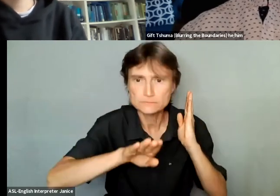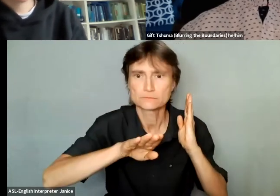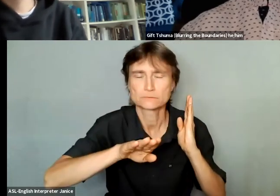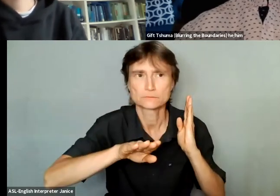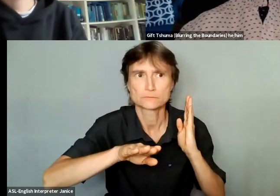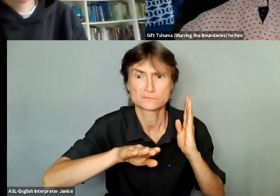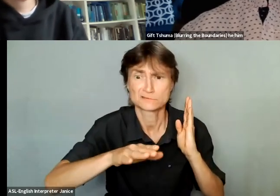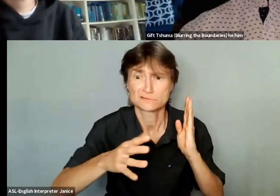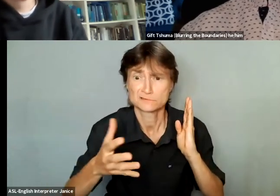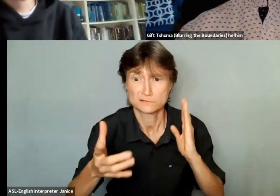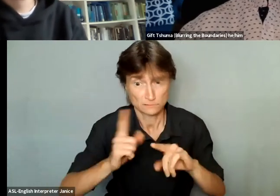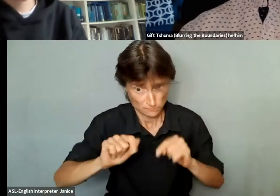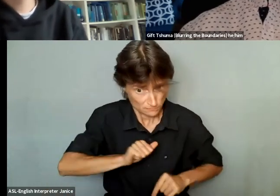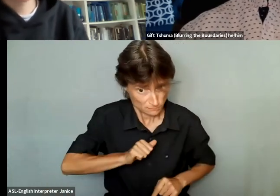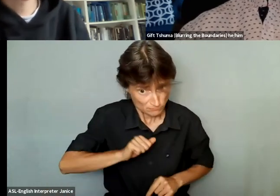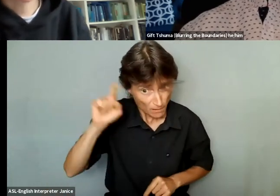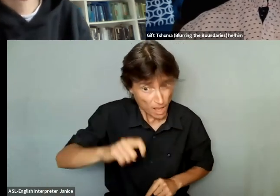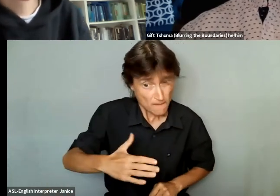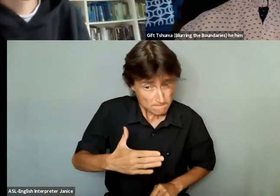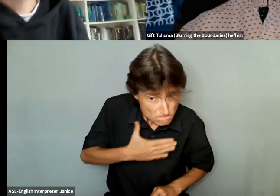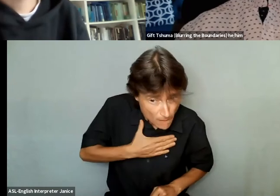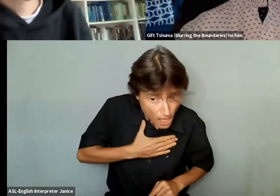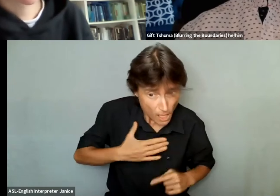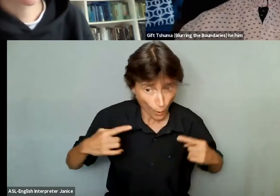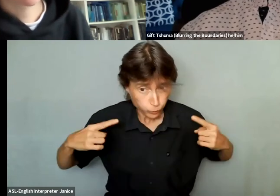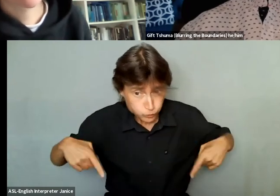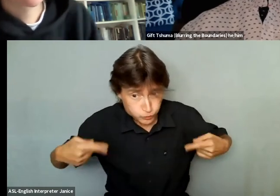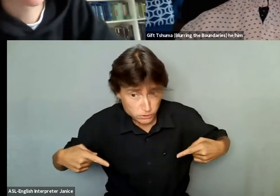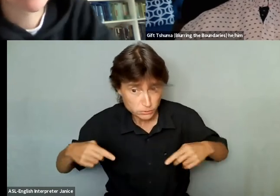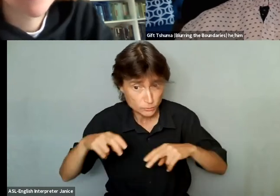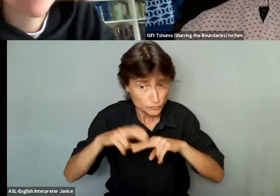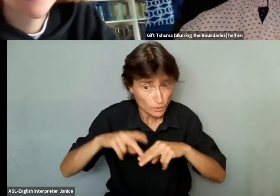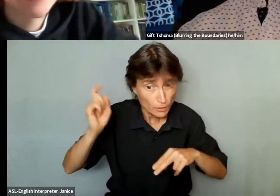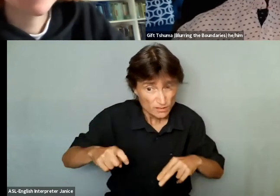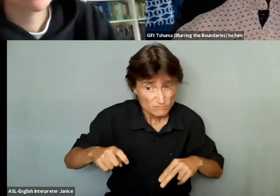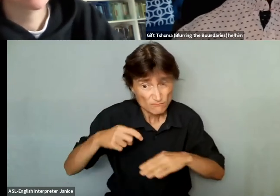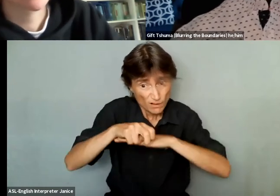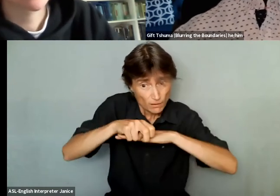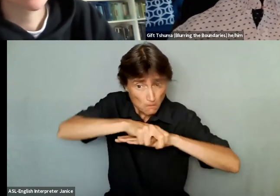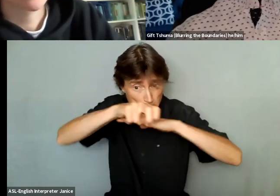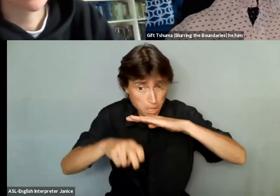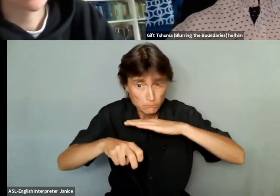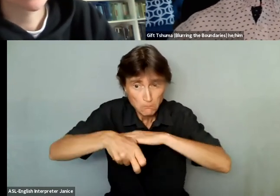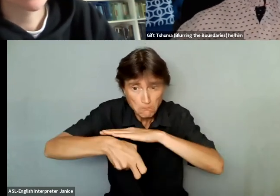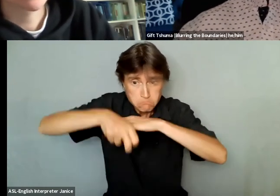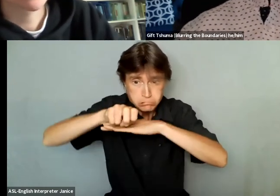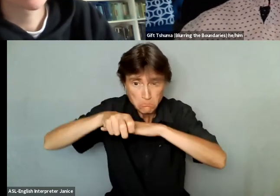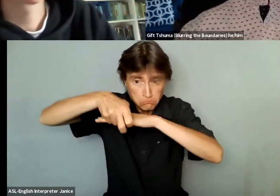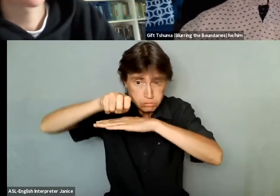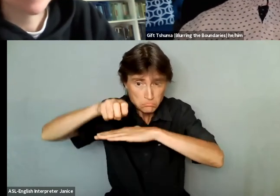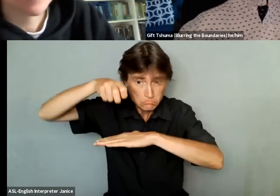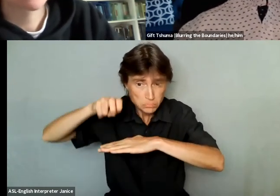wheelchair up the stairs. That's their definition of of an accessible